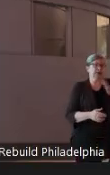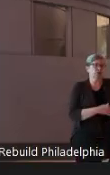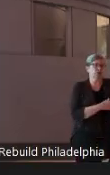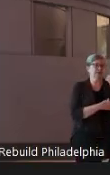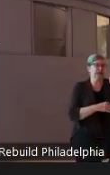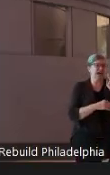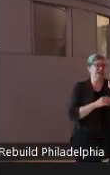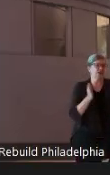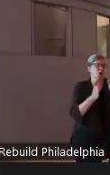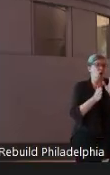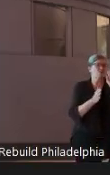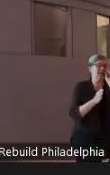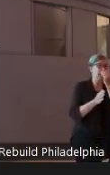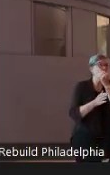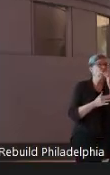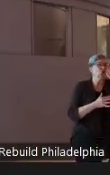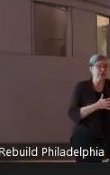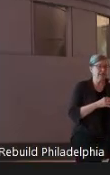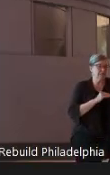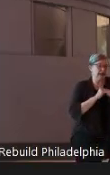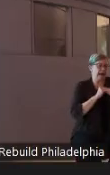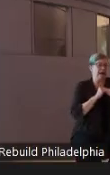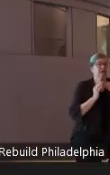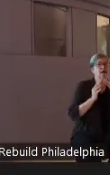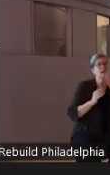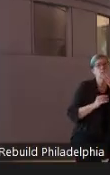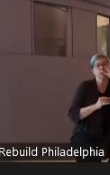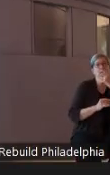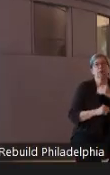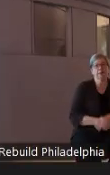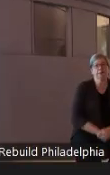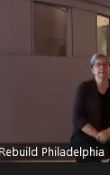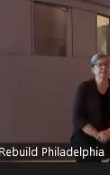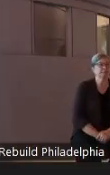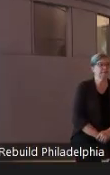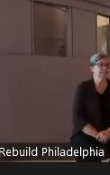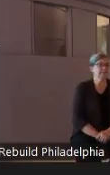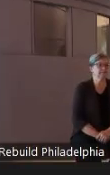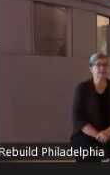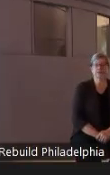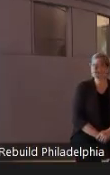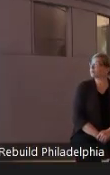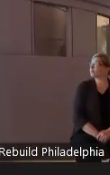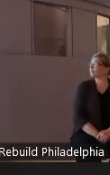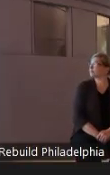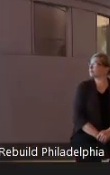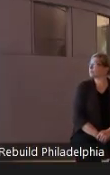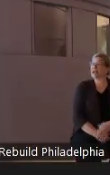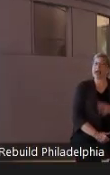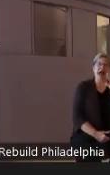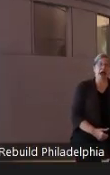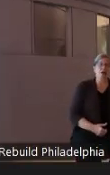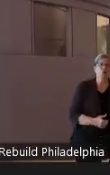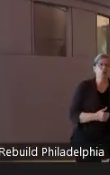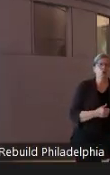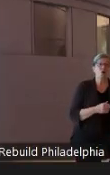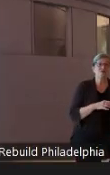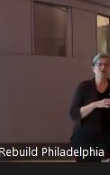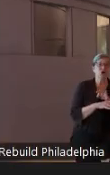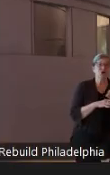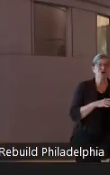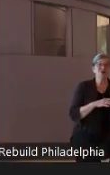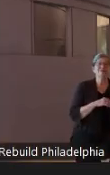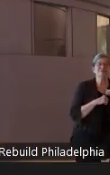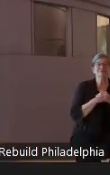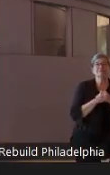some color and some beauty to the site. Next slide. The outdoor furniture, we